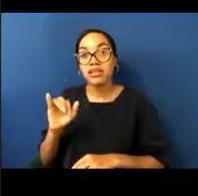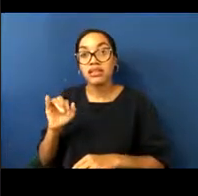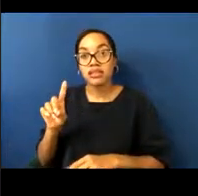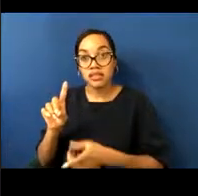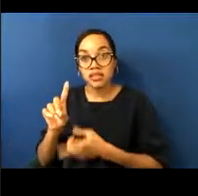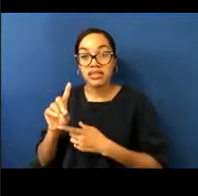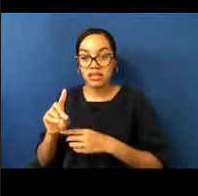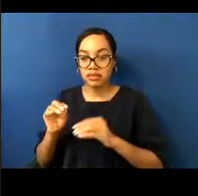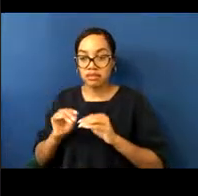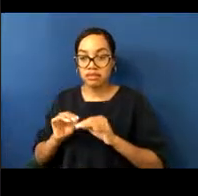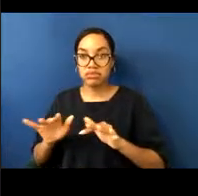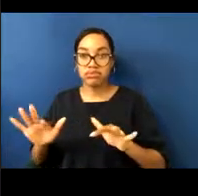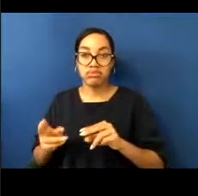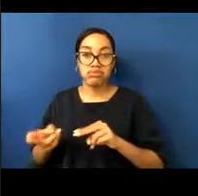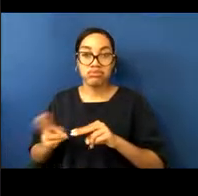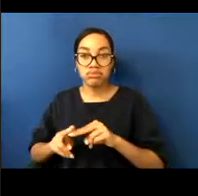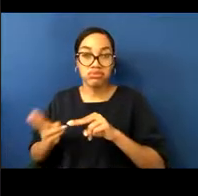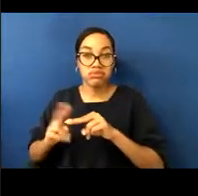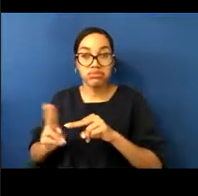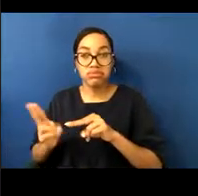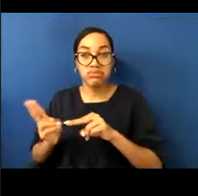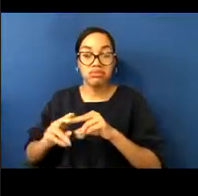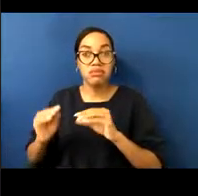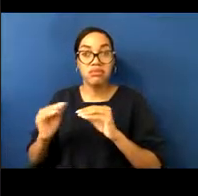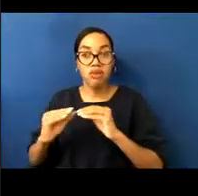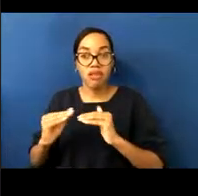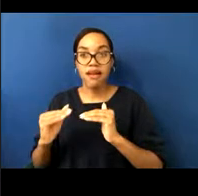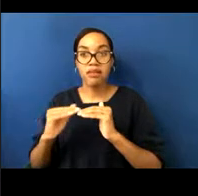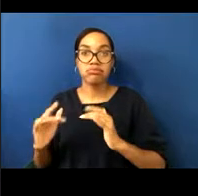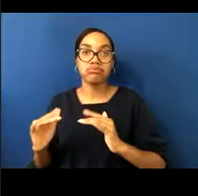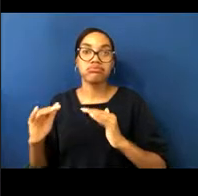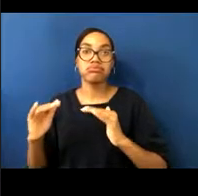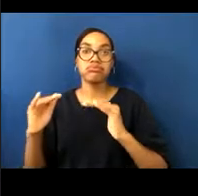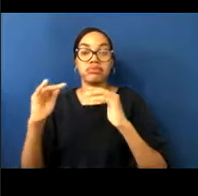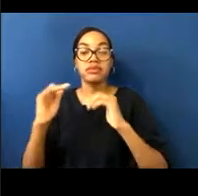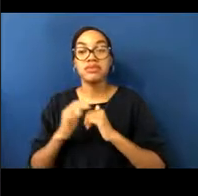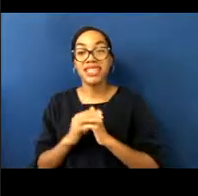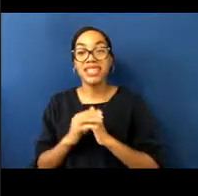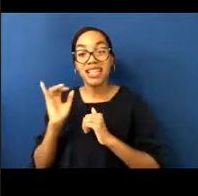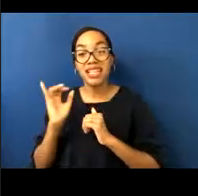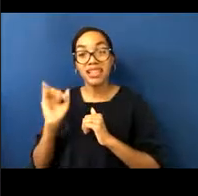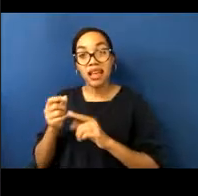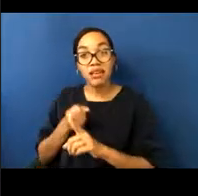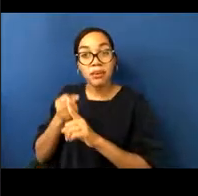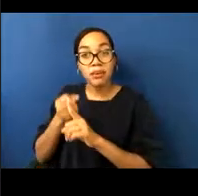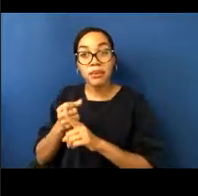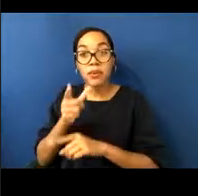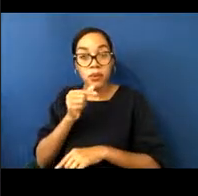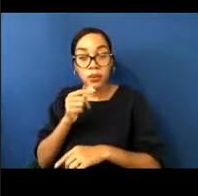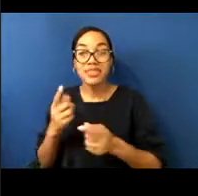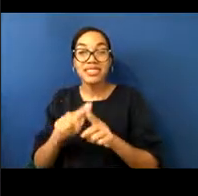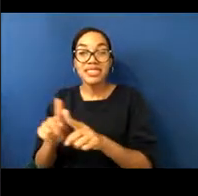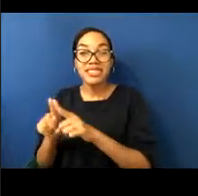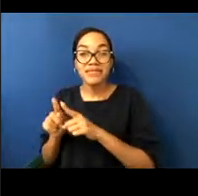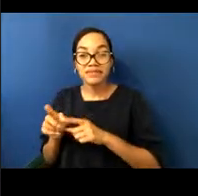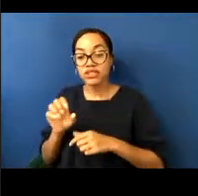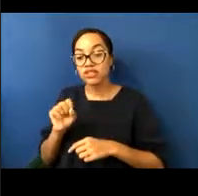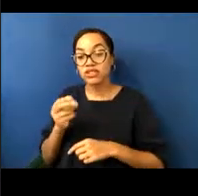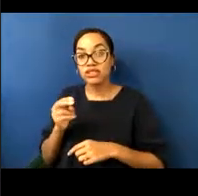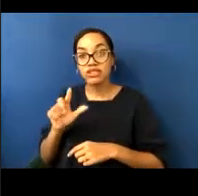acidic. And that could have consequences for shell-building animals like scallops, clams, lobsters, and other types of